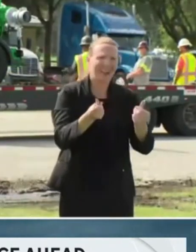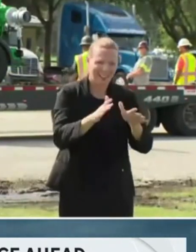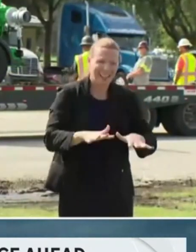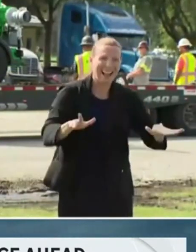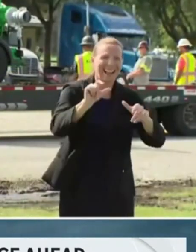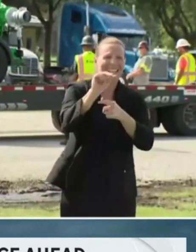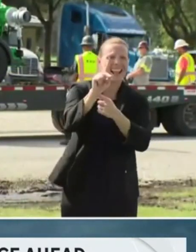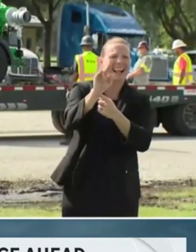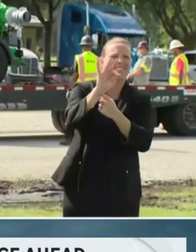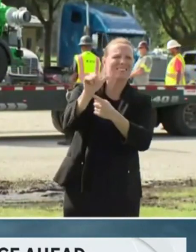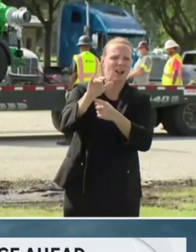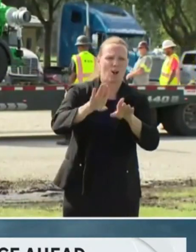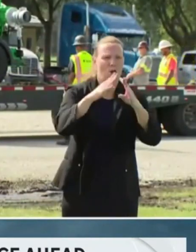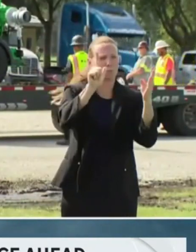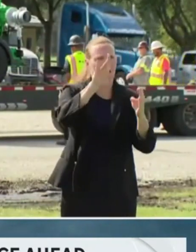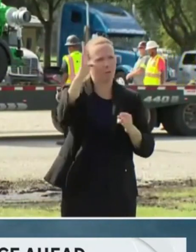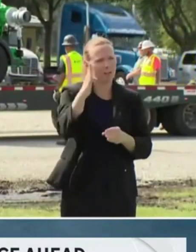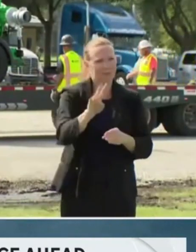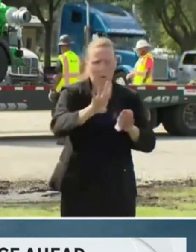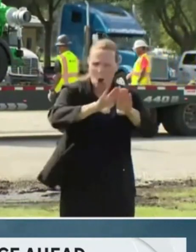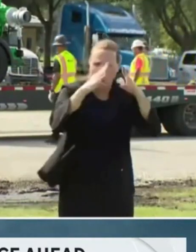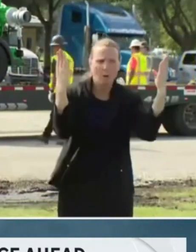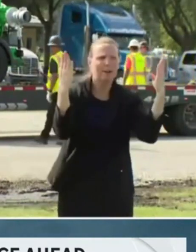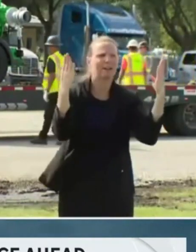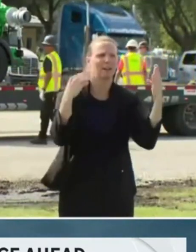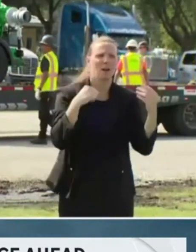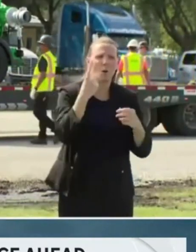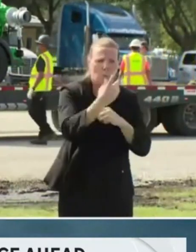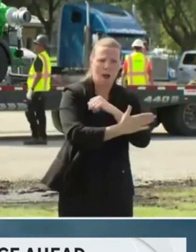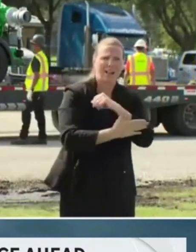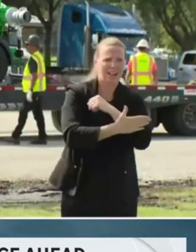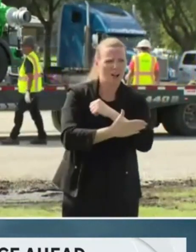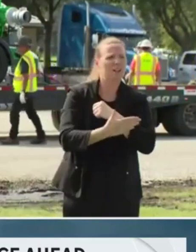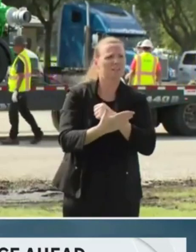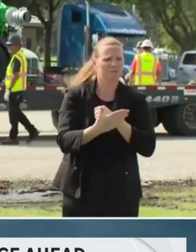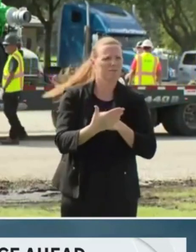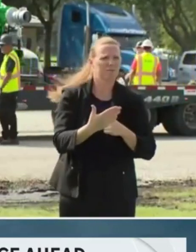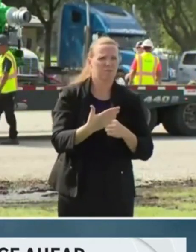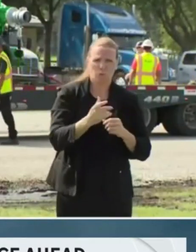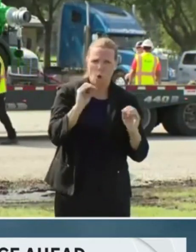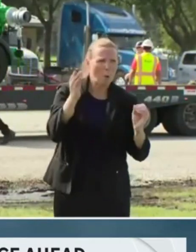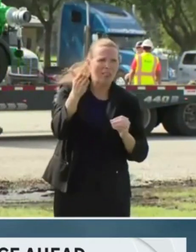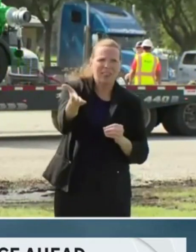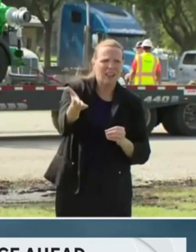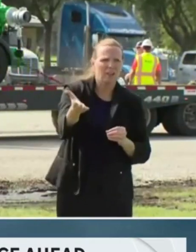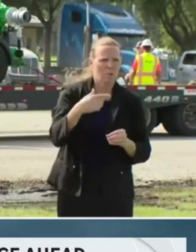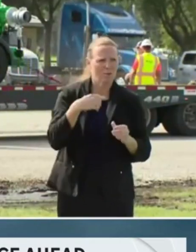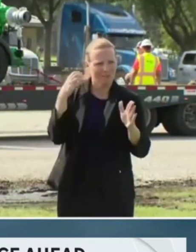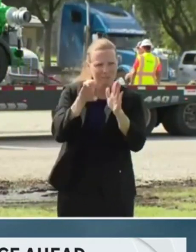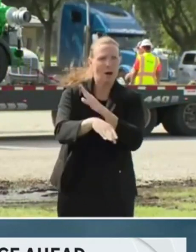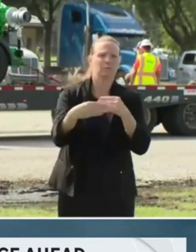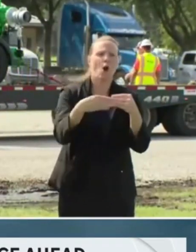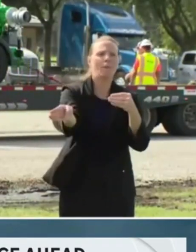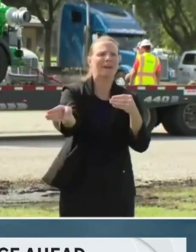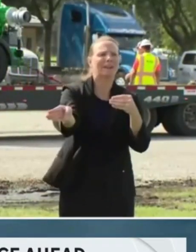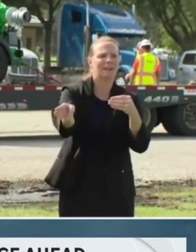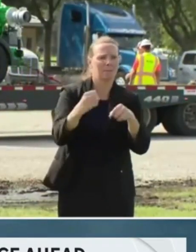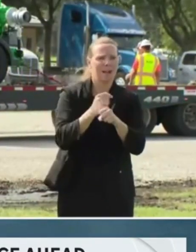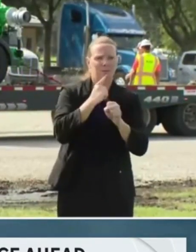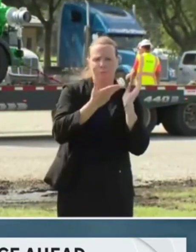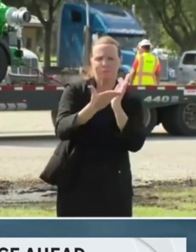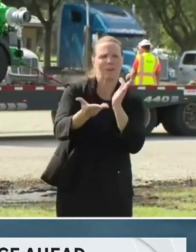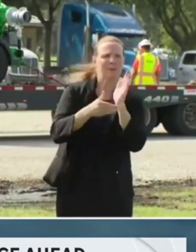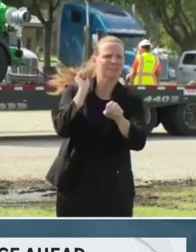one county where they didn't have anyone there manning it. We opened it up forcibly, make sure that debris can be brought in. So that's